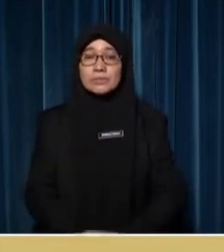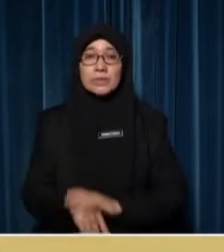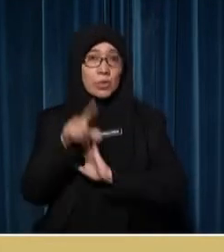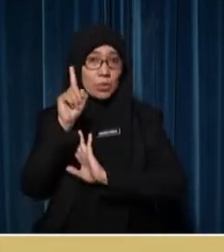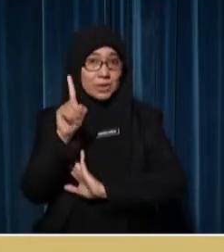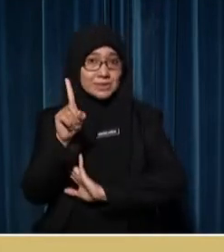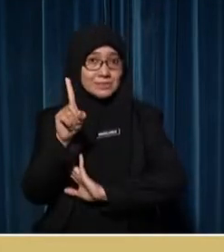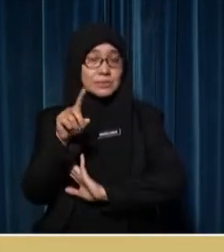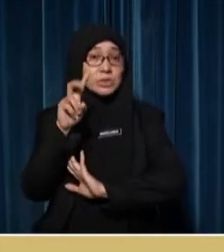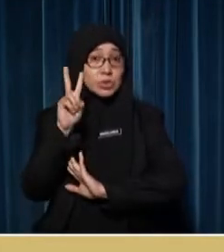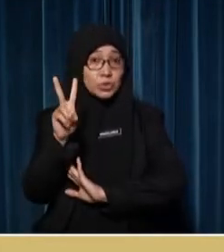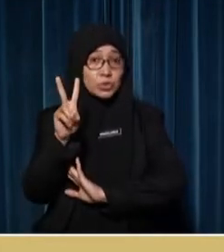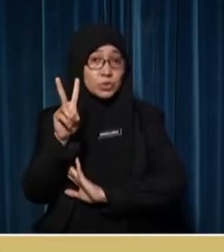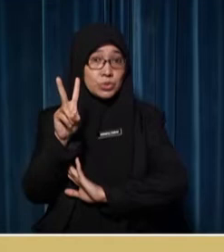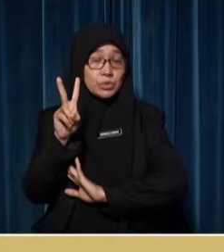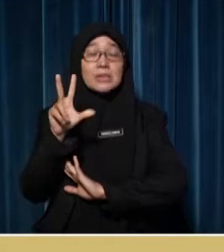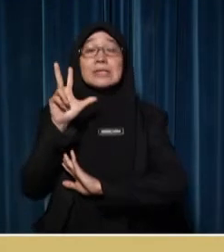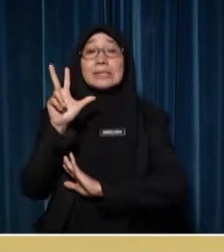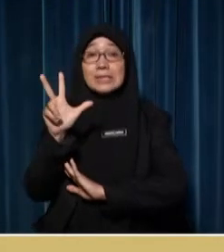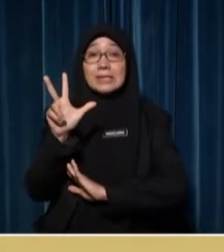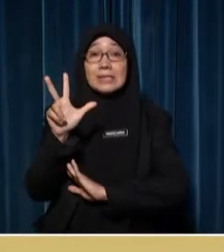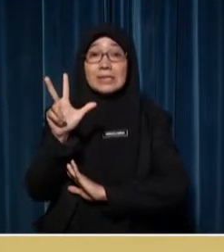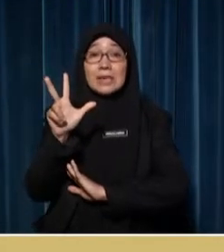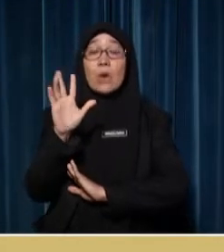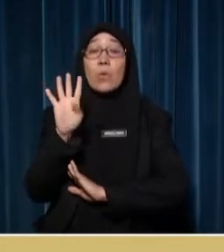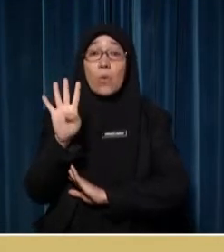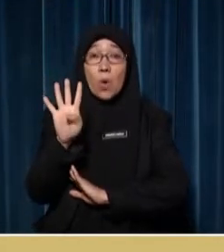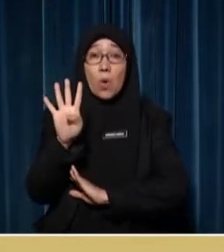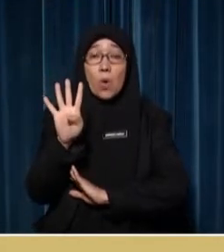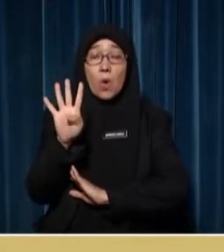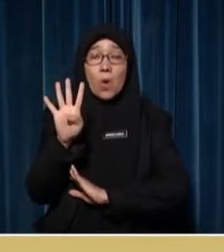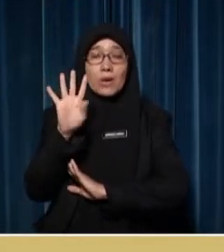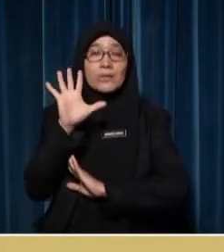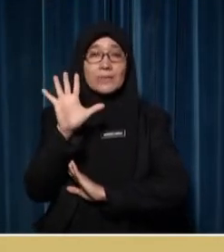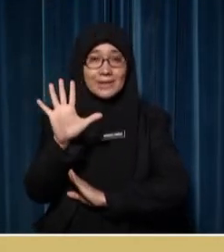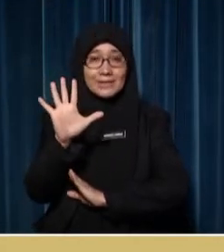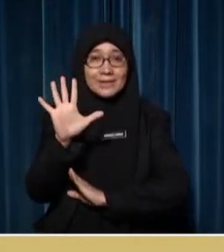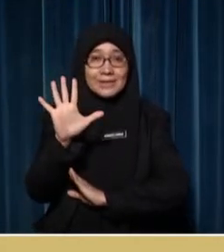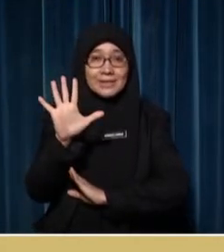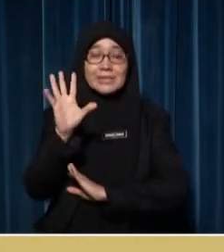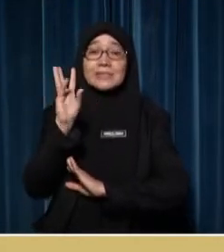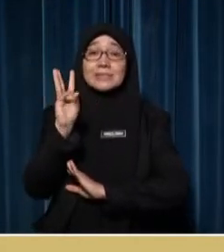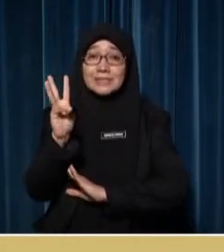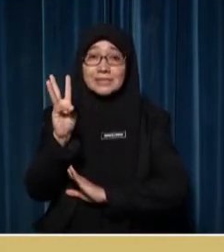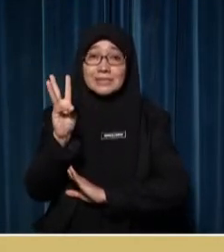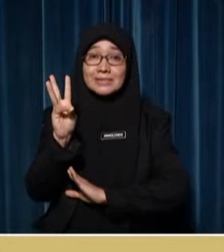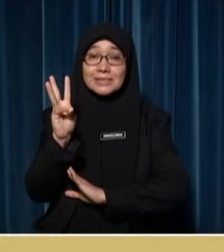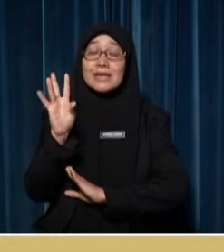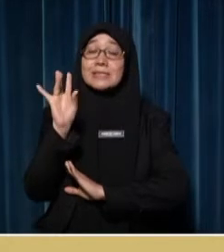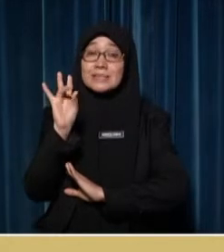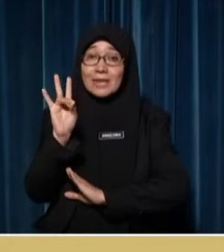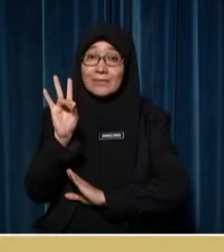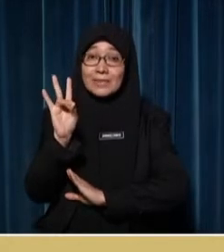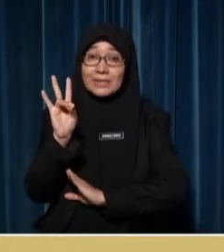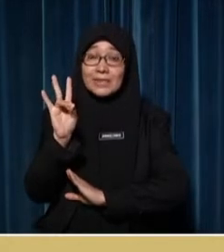1, 2, 3, 4, 5, 6,